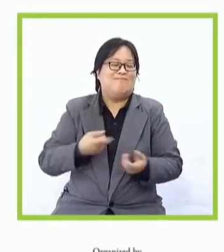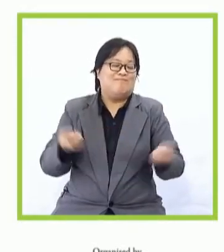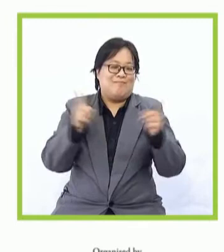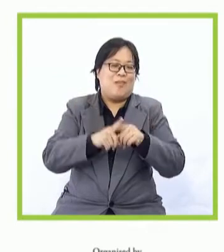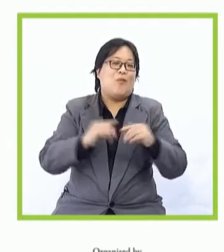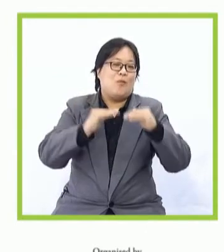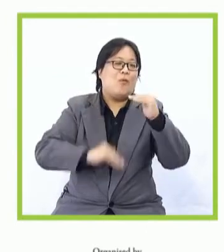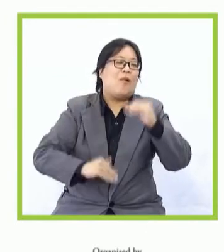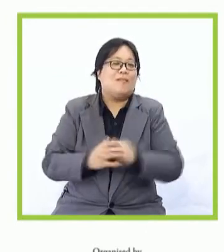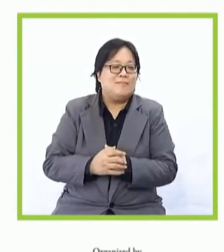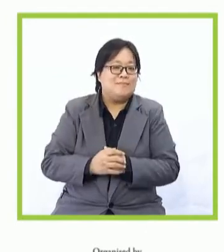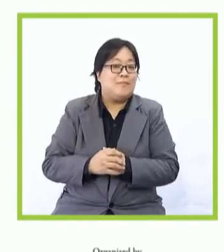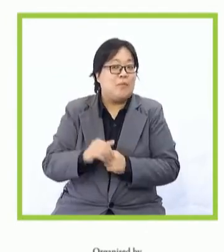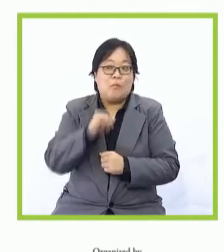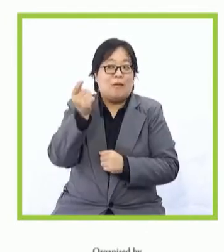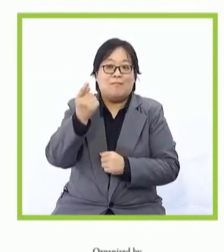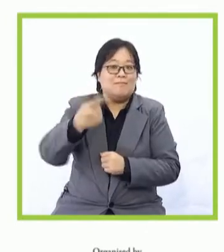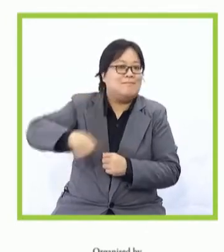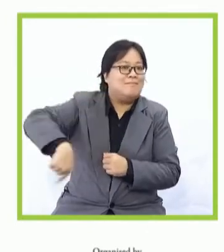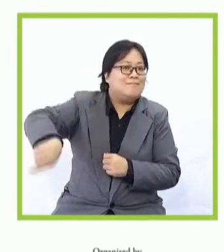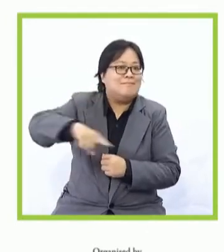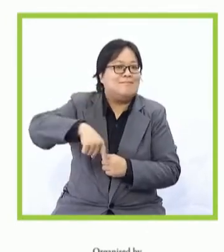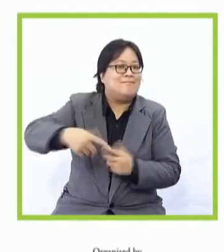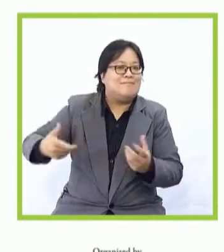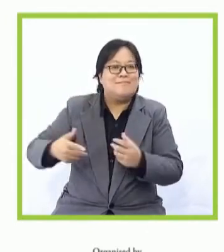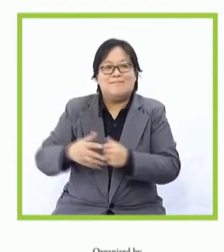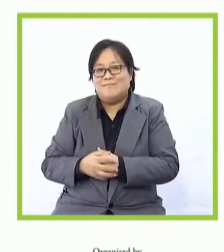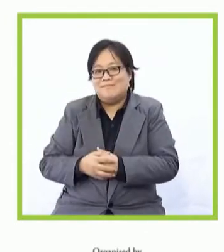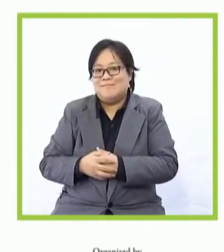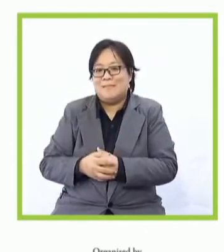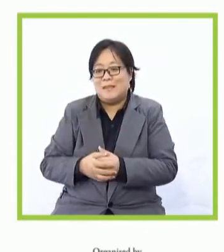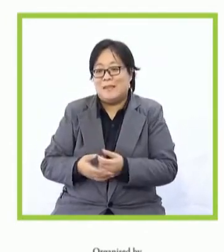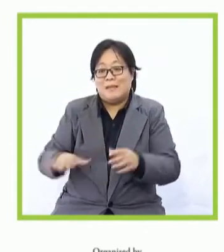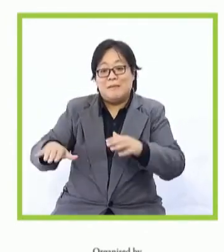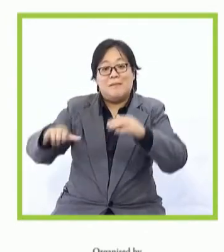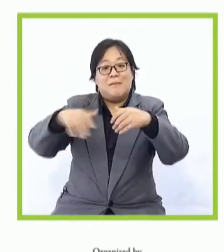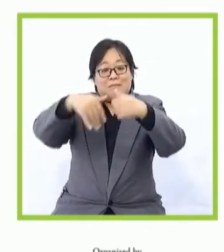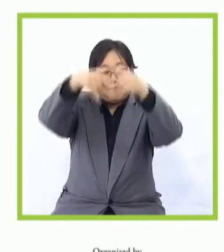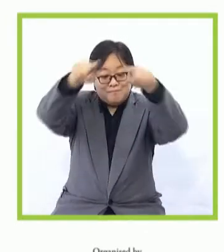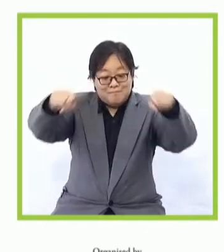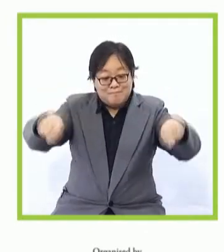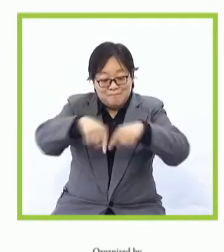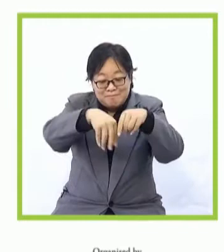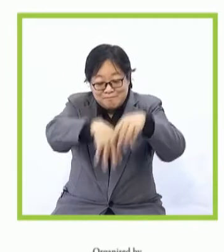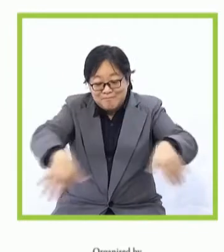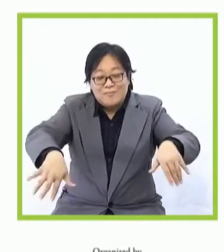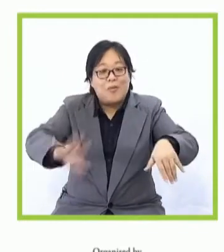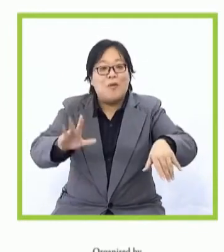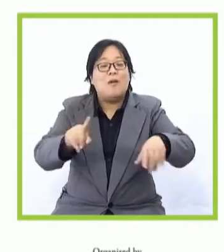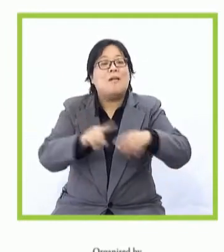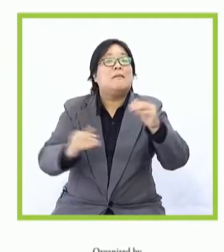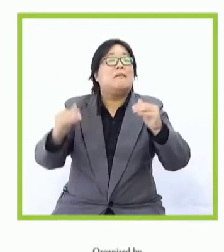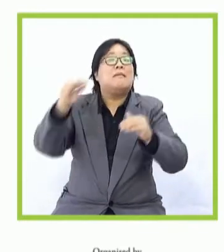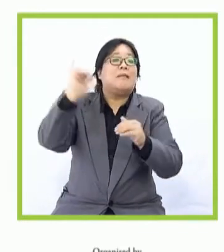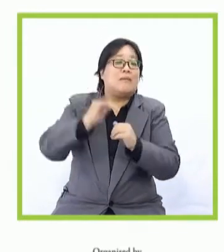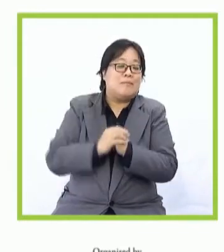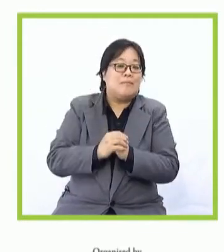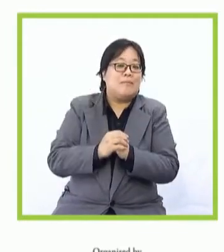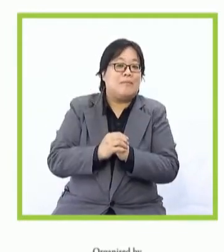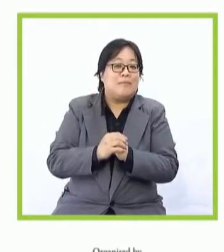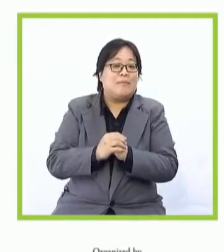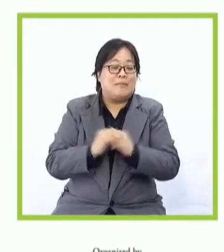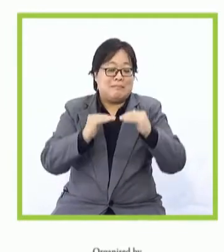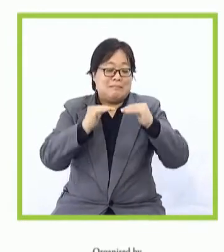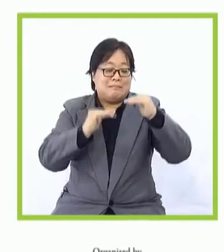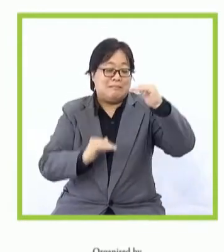inequality, not just those who are squeezed down by it. Here's one way of looking at it. The worse that inequality gets,